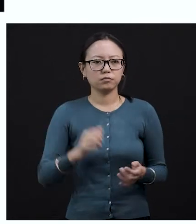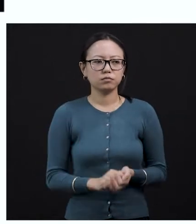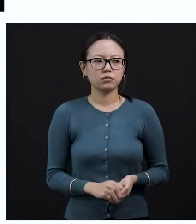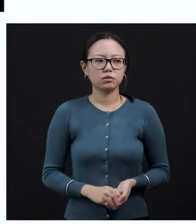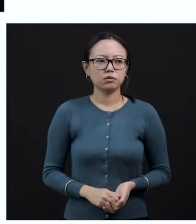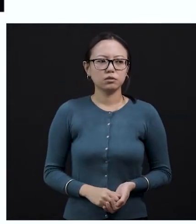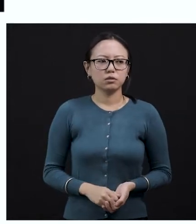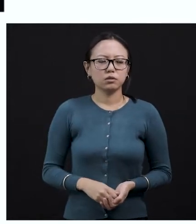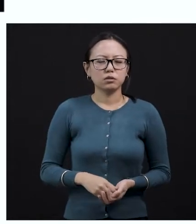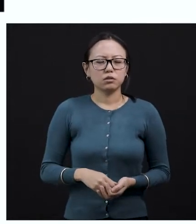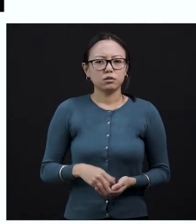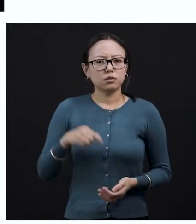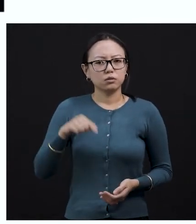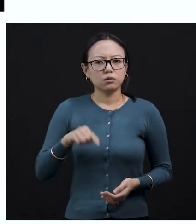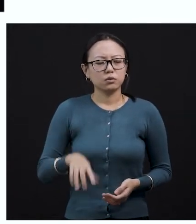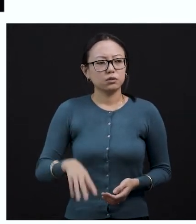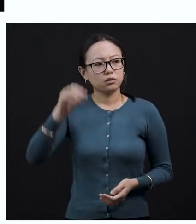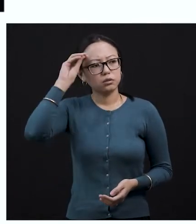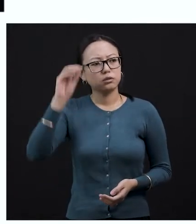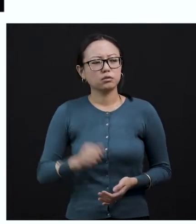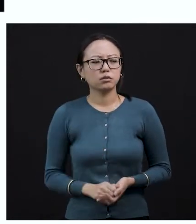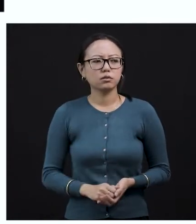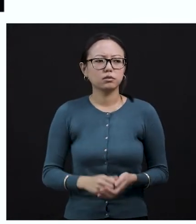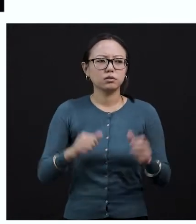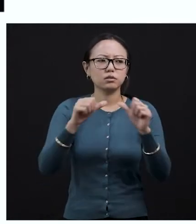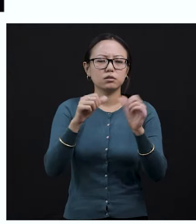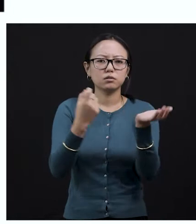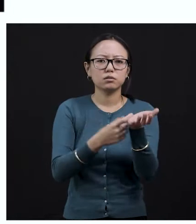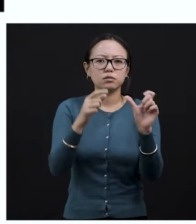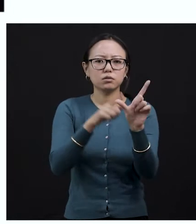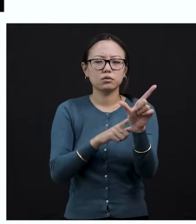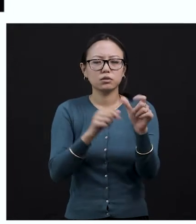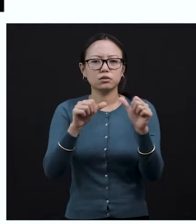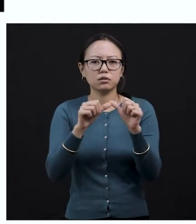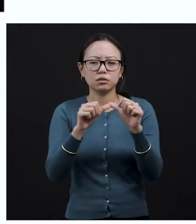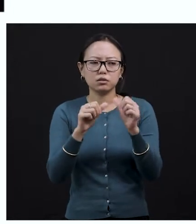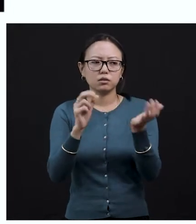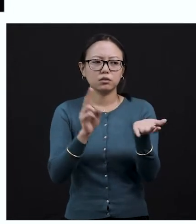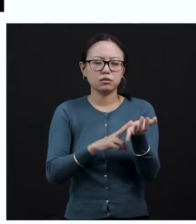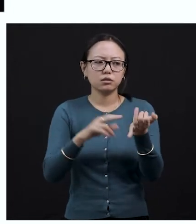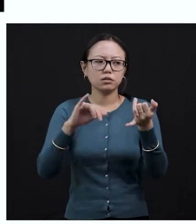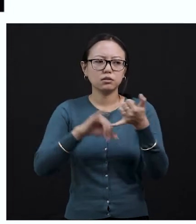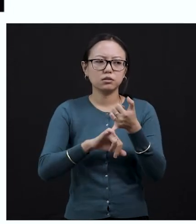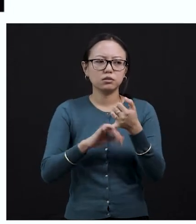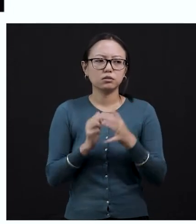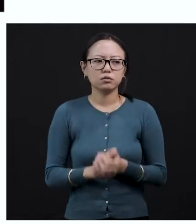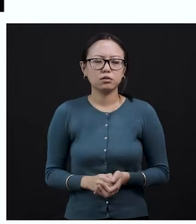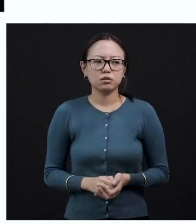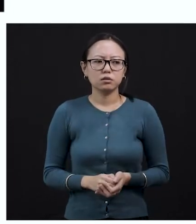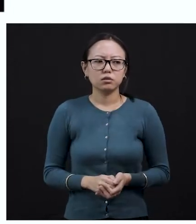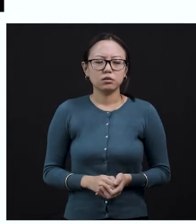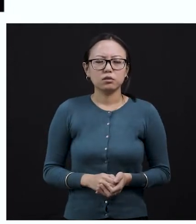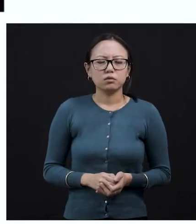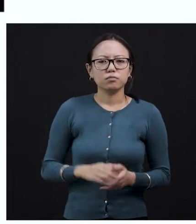Aryans especially, and the Aryan civilization, the sources, the Aryan village